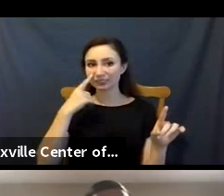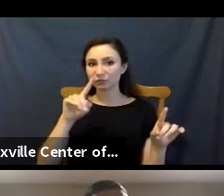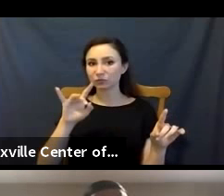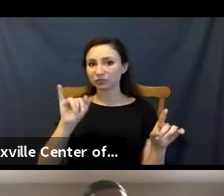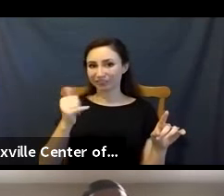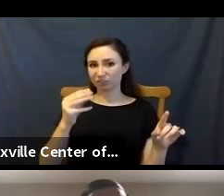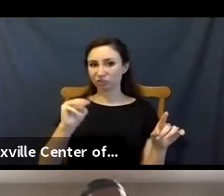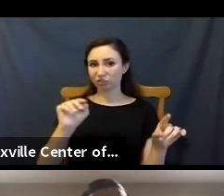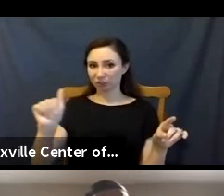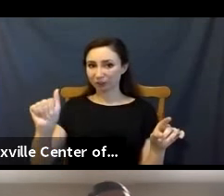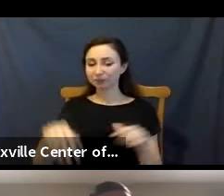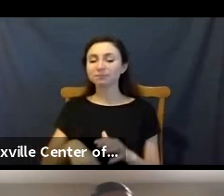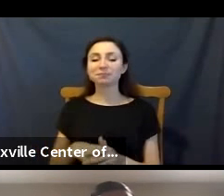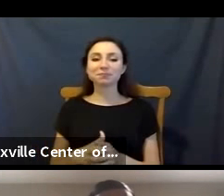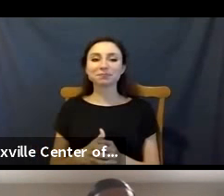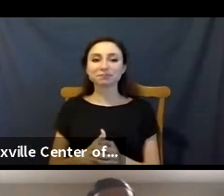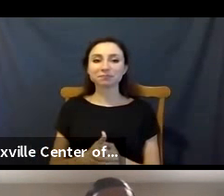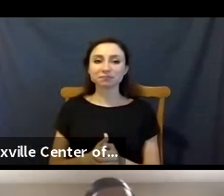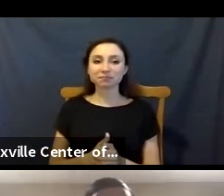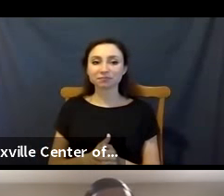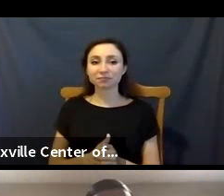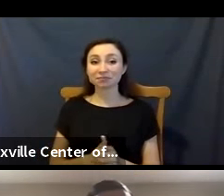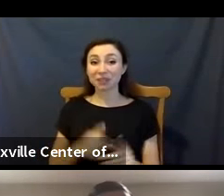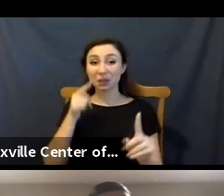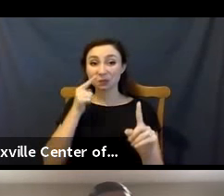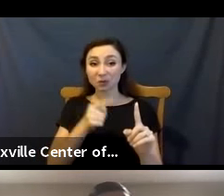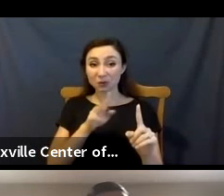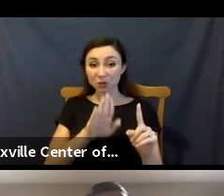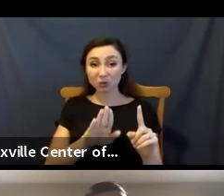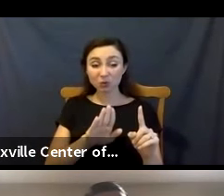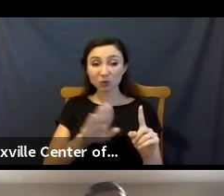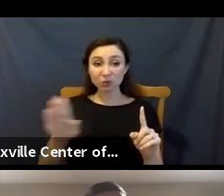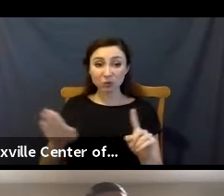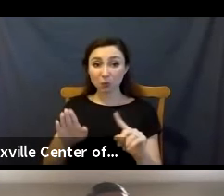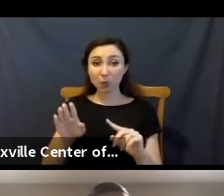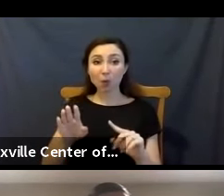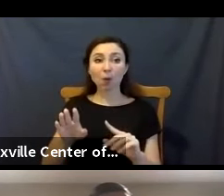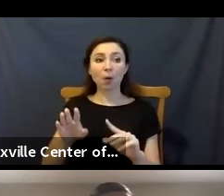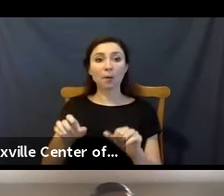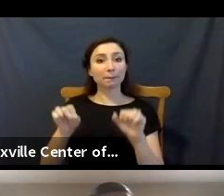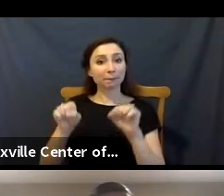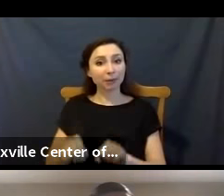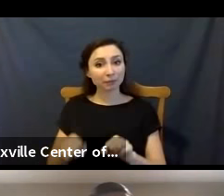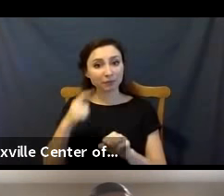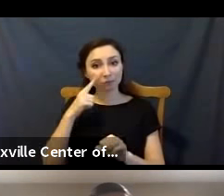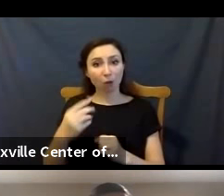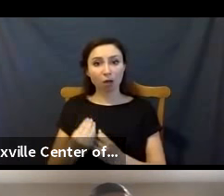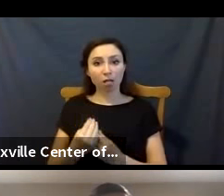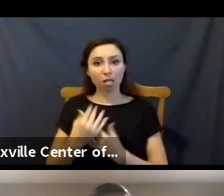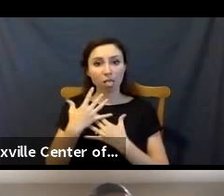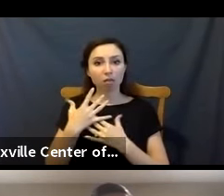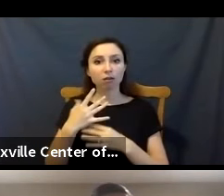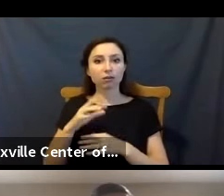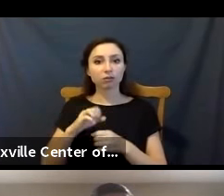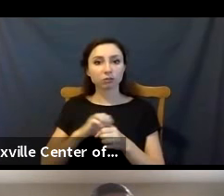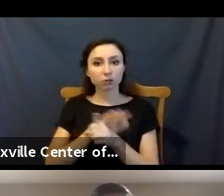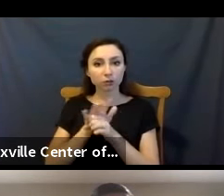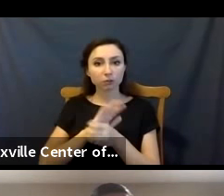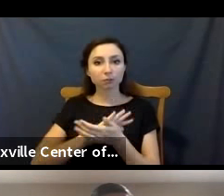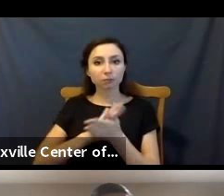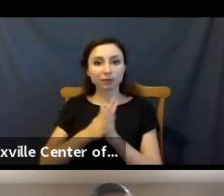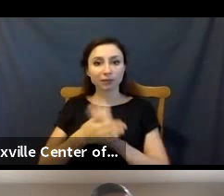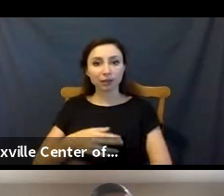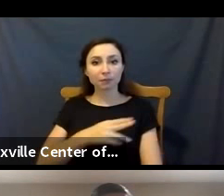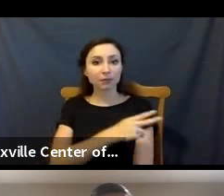points out that your chances of getting a COVID infection by becoming a patient in